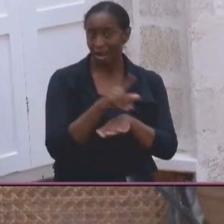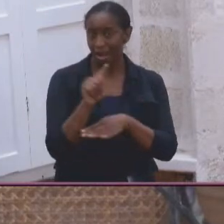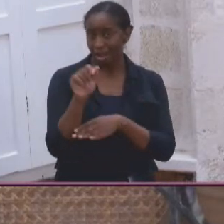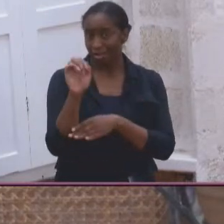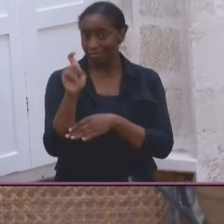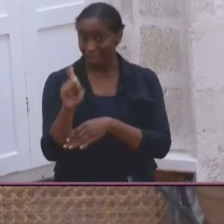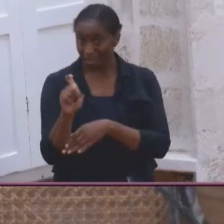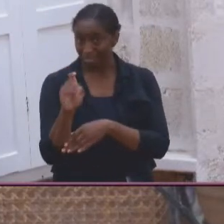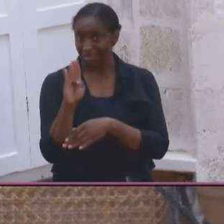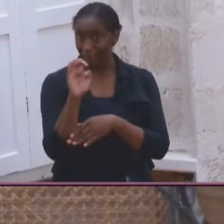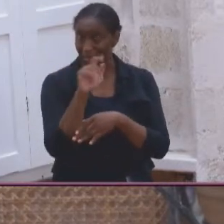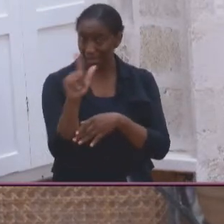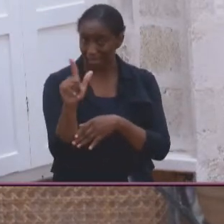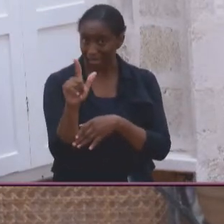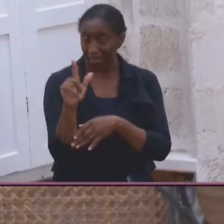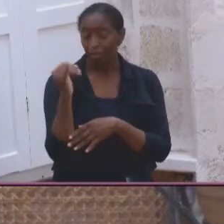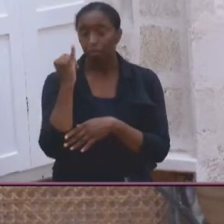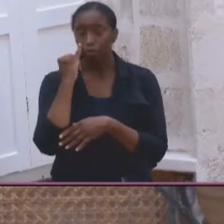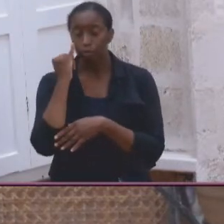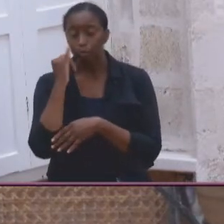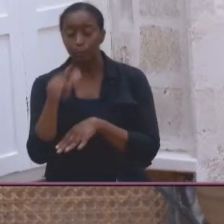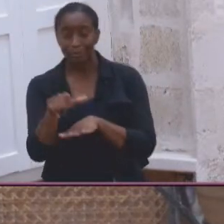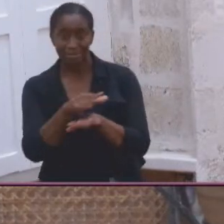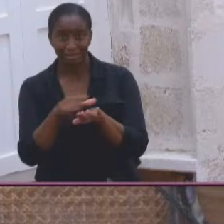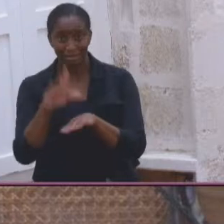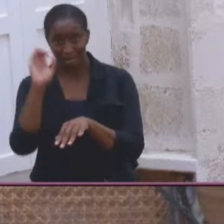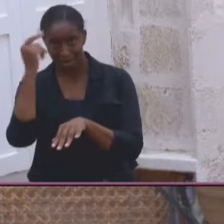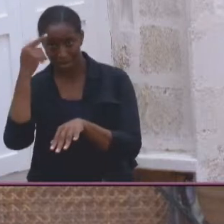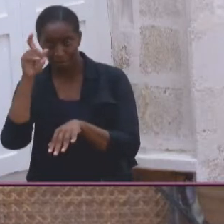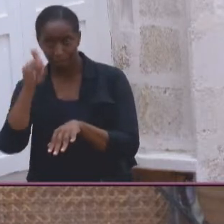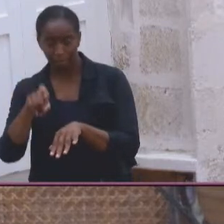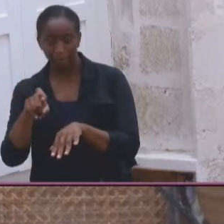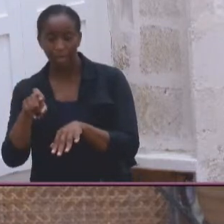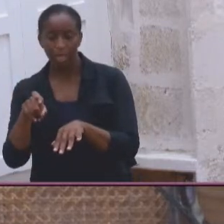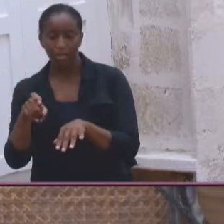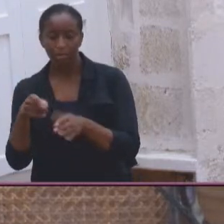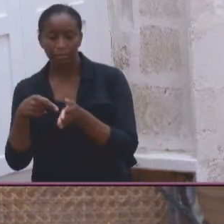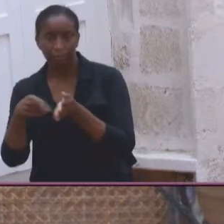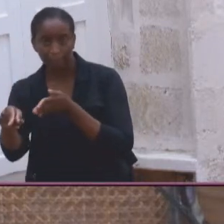And that was widely debated and discussed as the bill did go